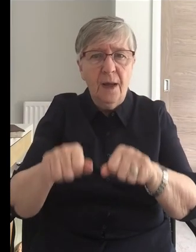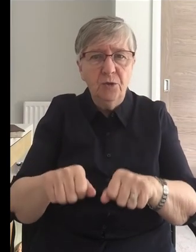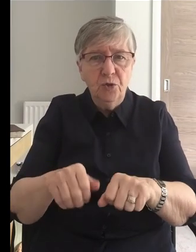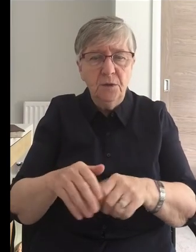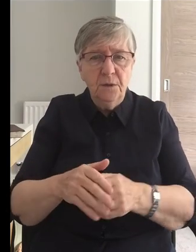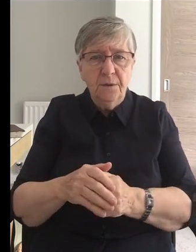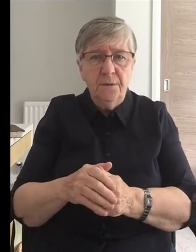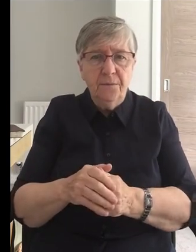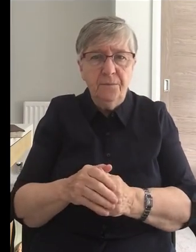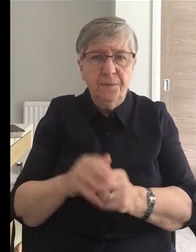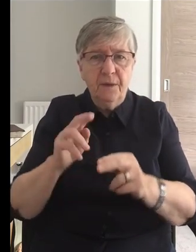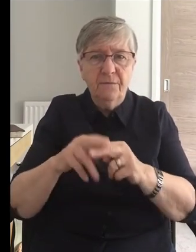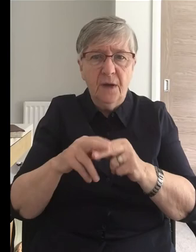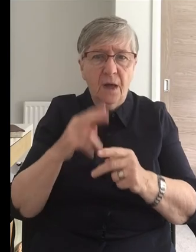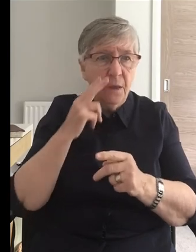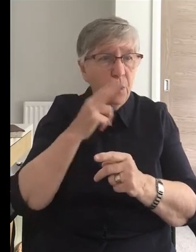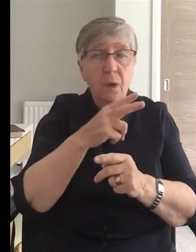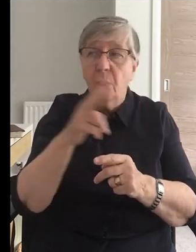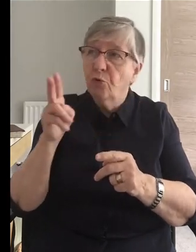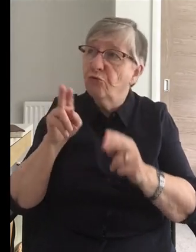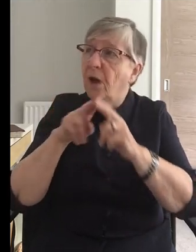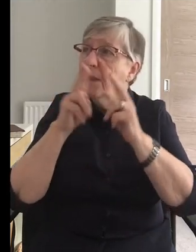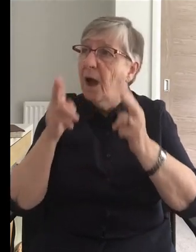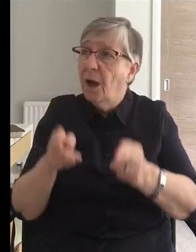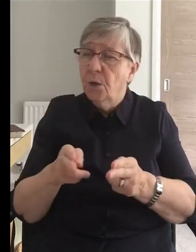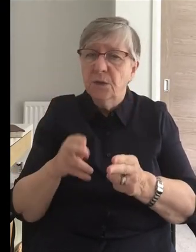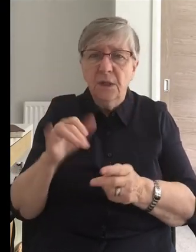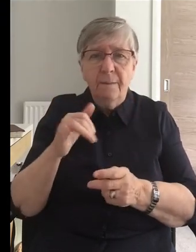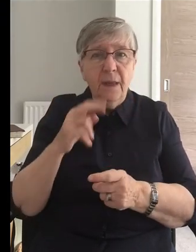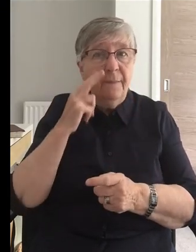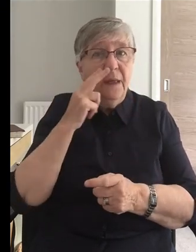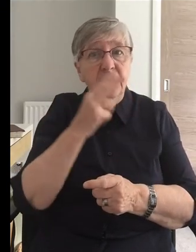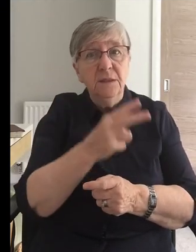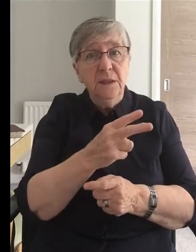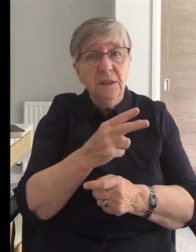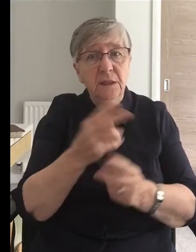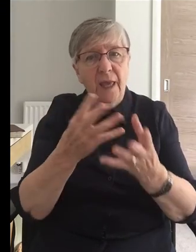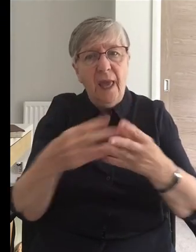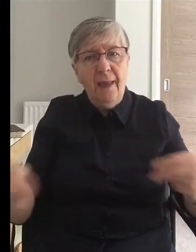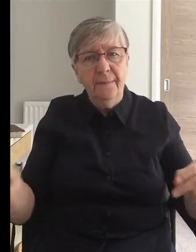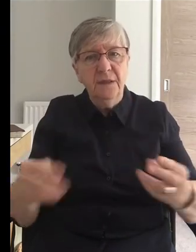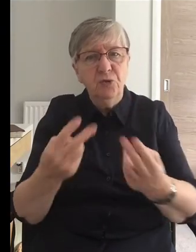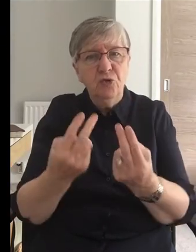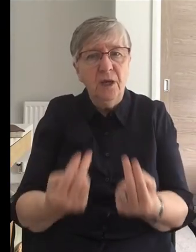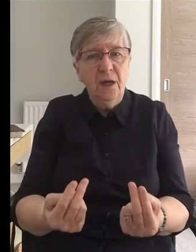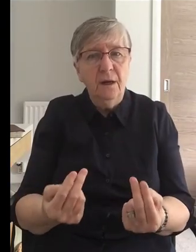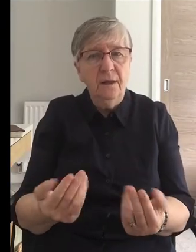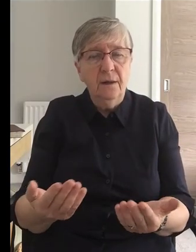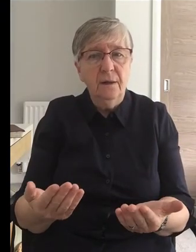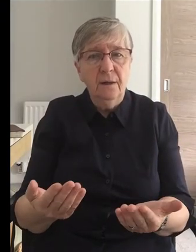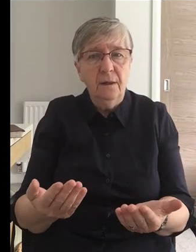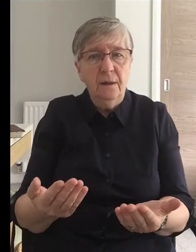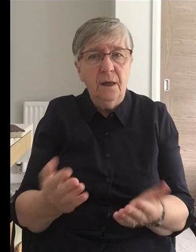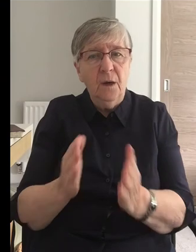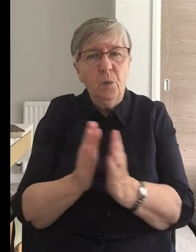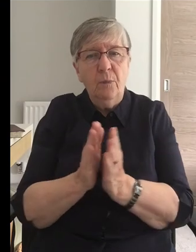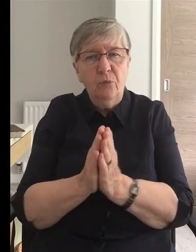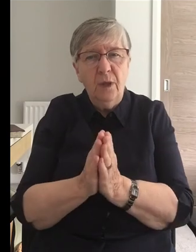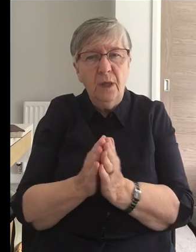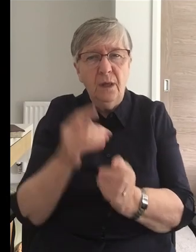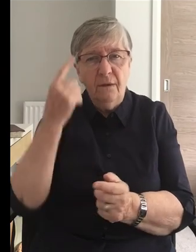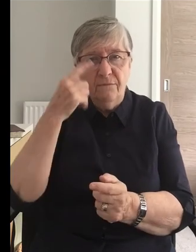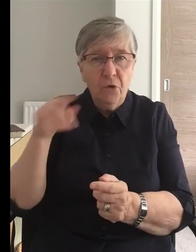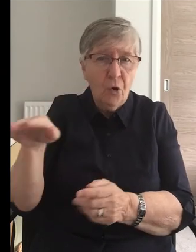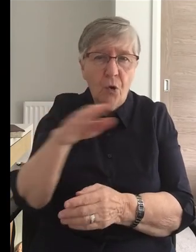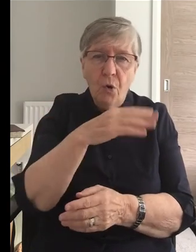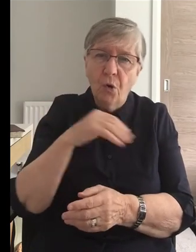Father, we look around our houses and perhaps we see an empty chair. And we pray for all those who